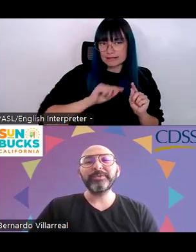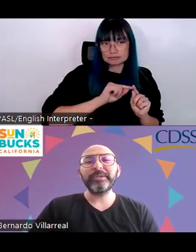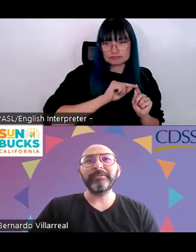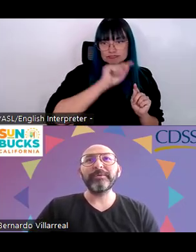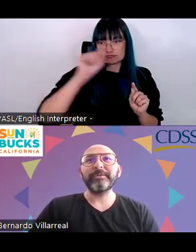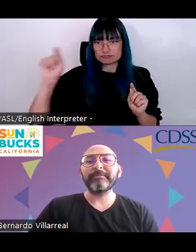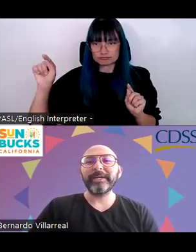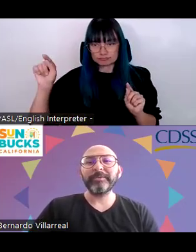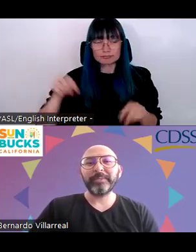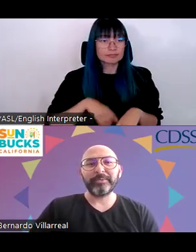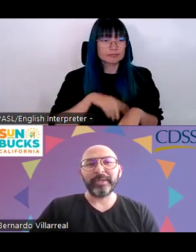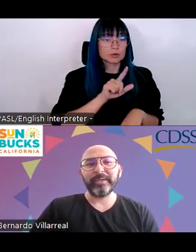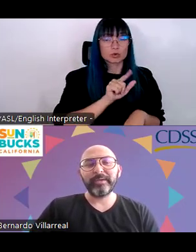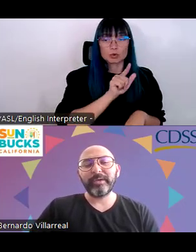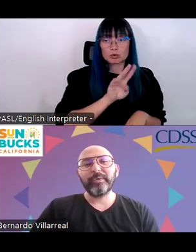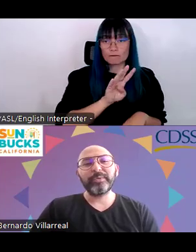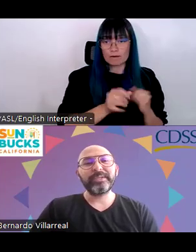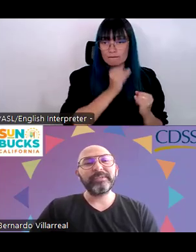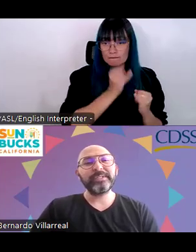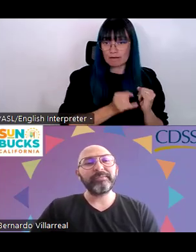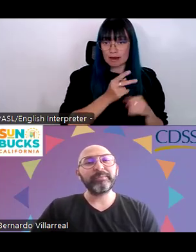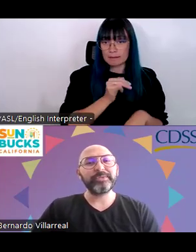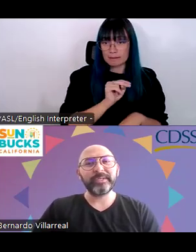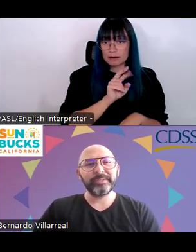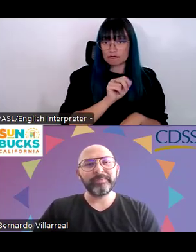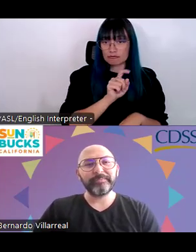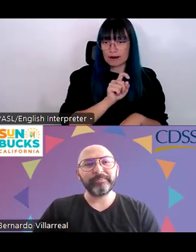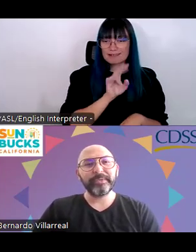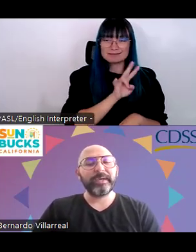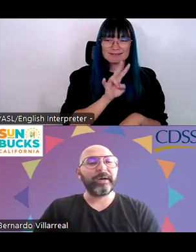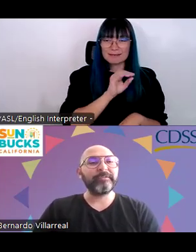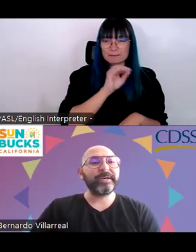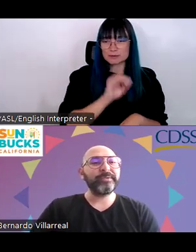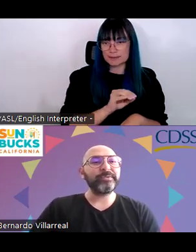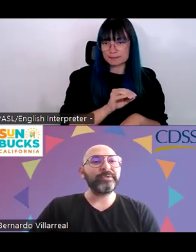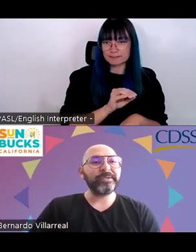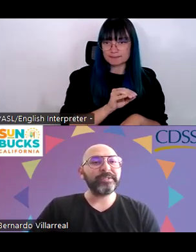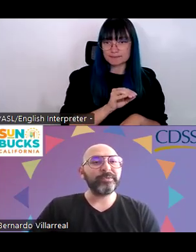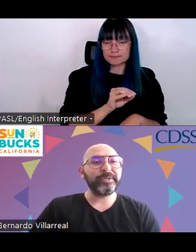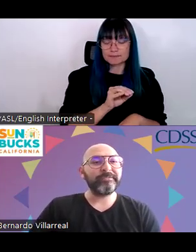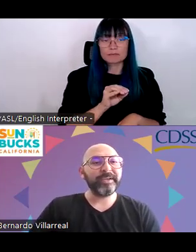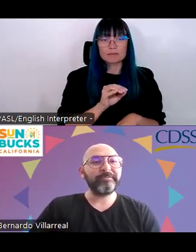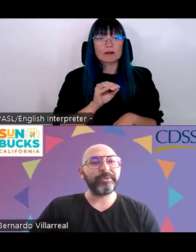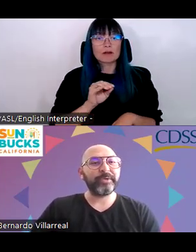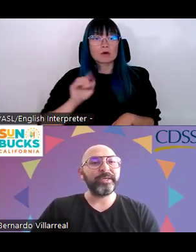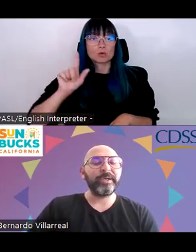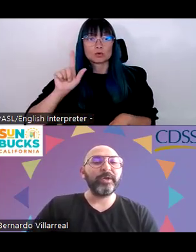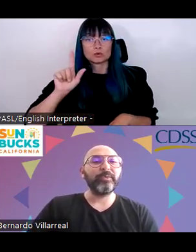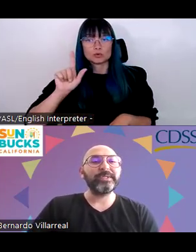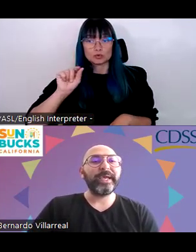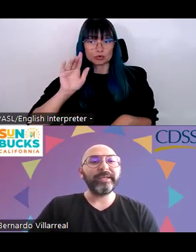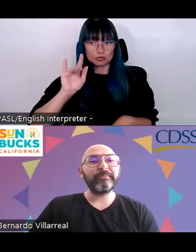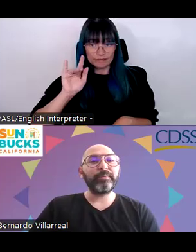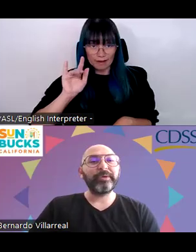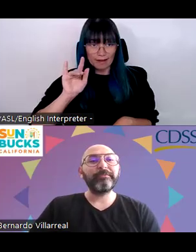Our 2024 final PIN rate was 77%. Our final 2025 PIN